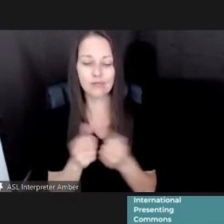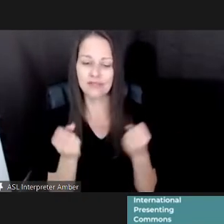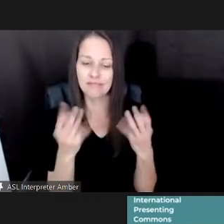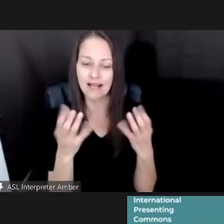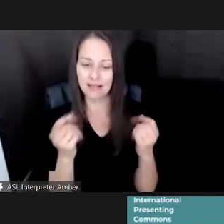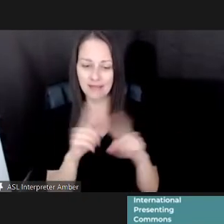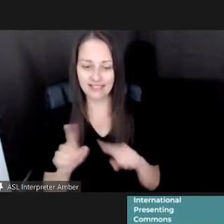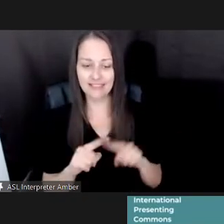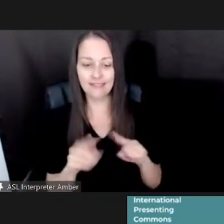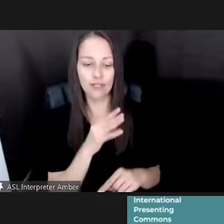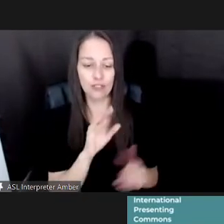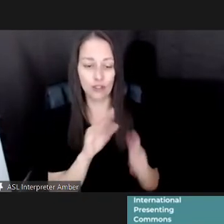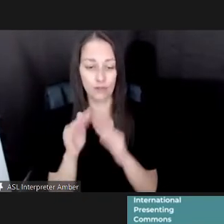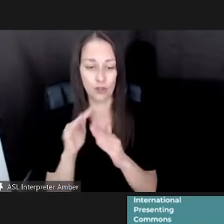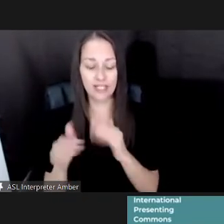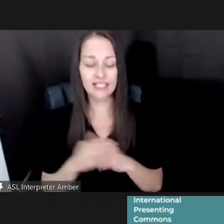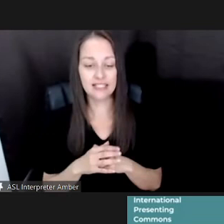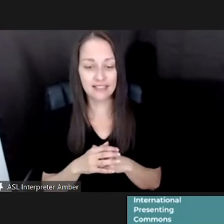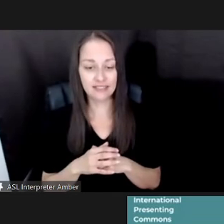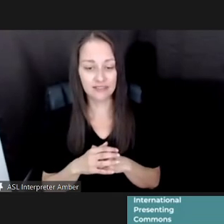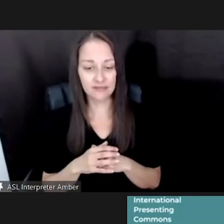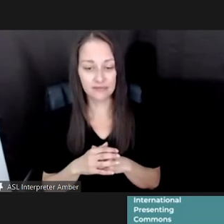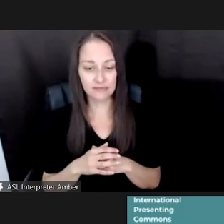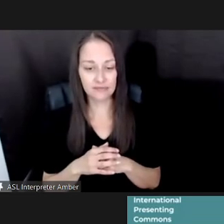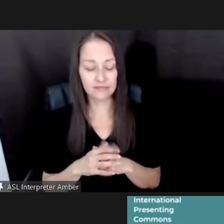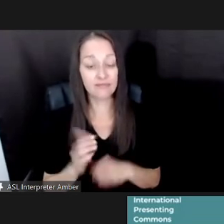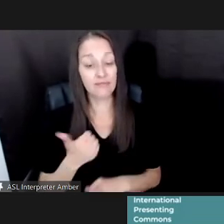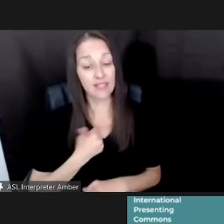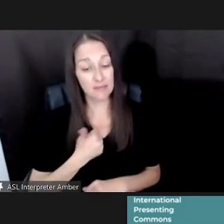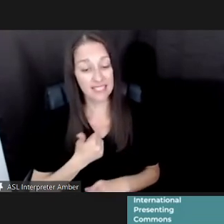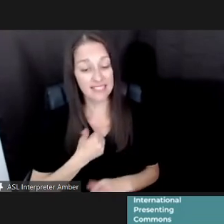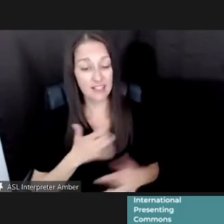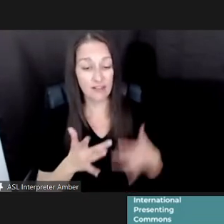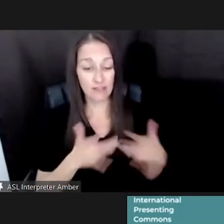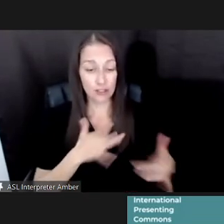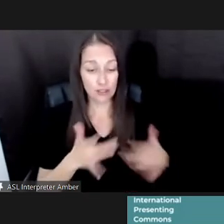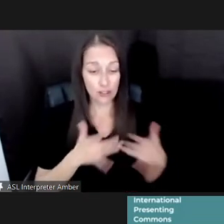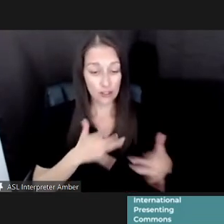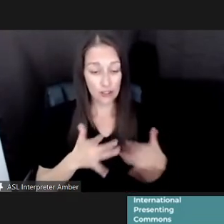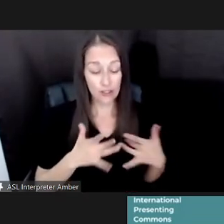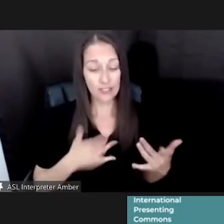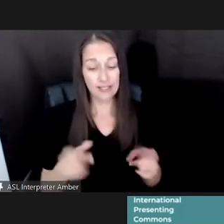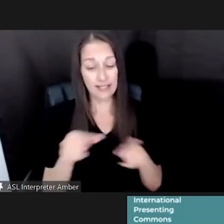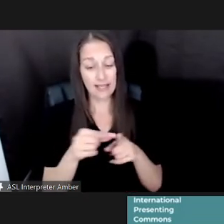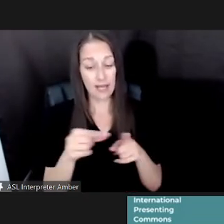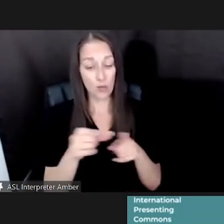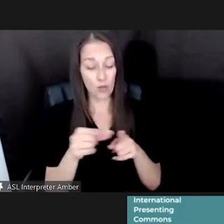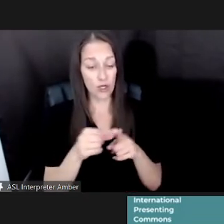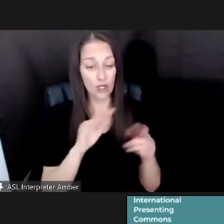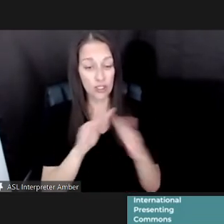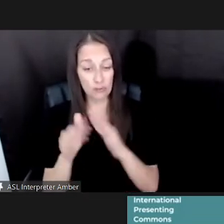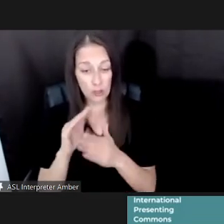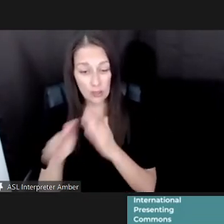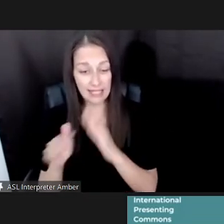bit that community is a great crudgel for the work we do,